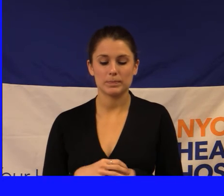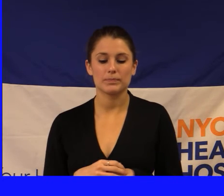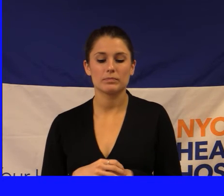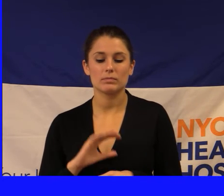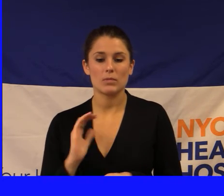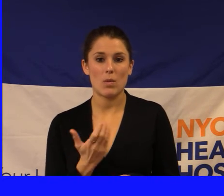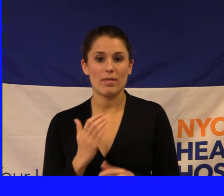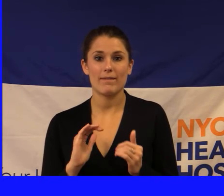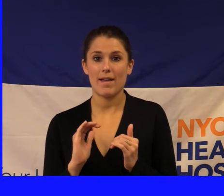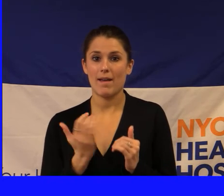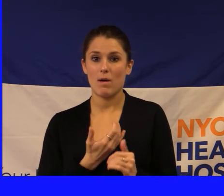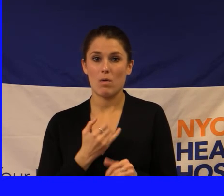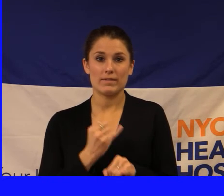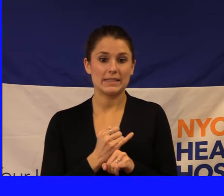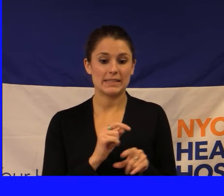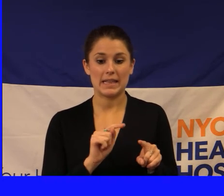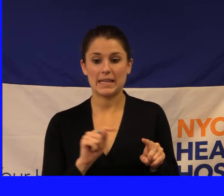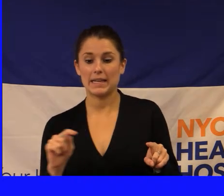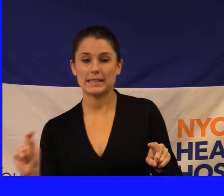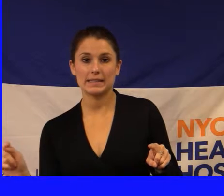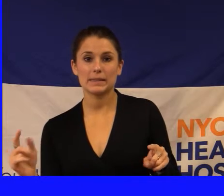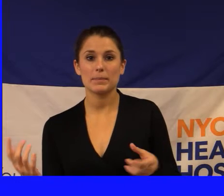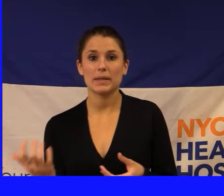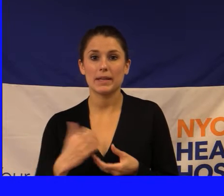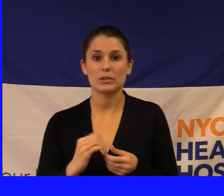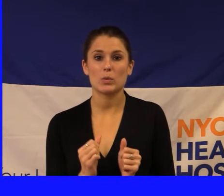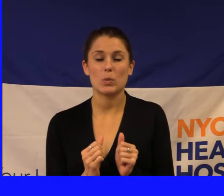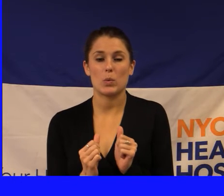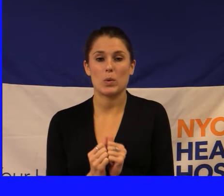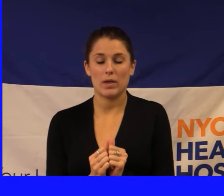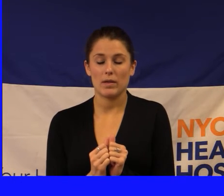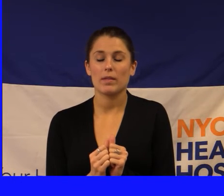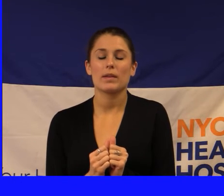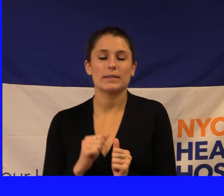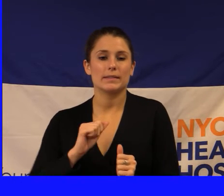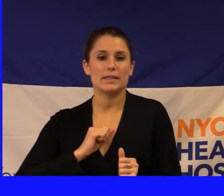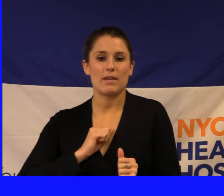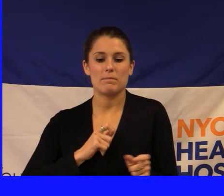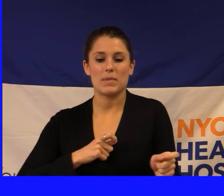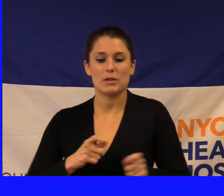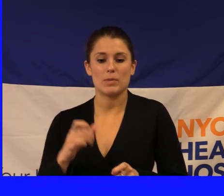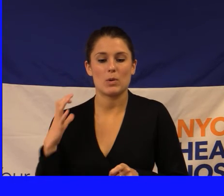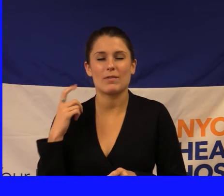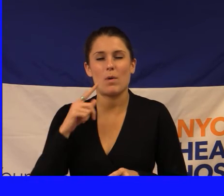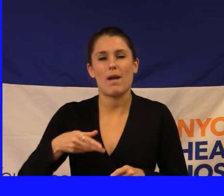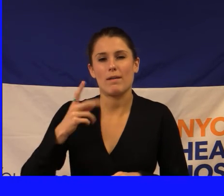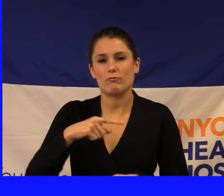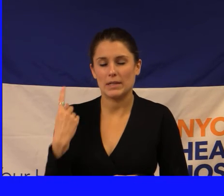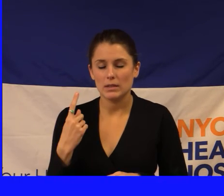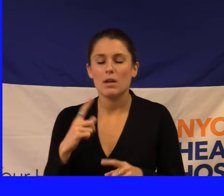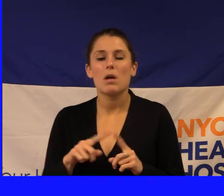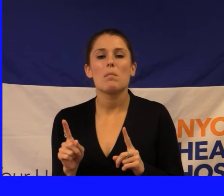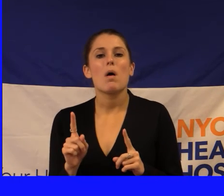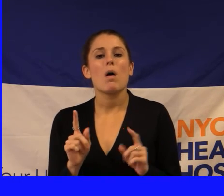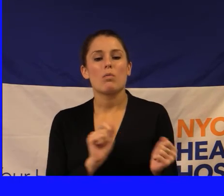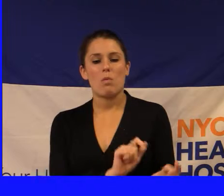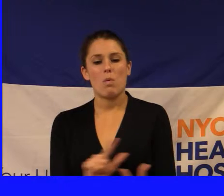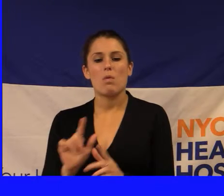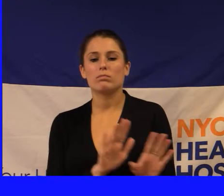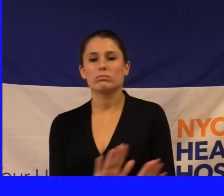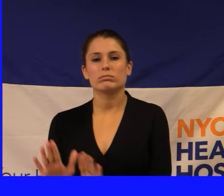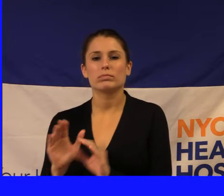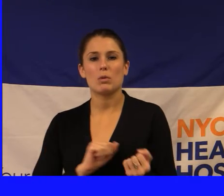in managing, in providing self-management coaching to high-risk patients, but they're all doing it in kind of different ways and with